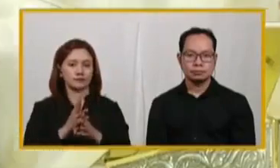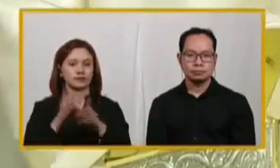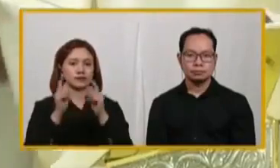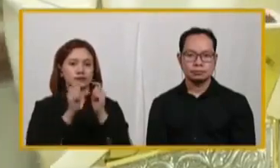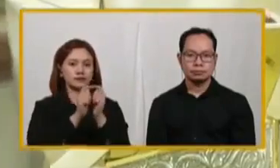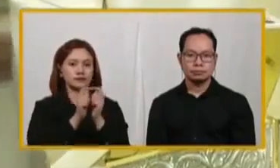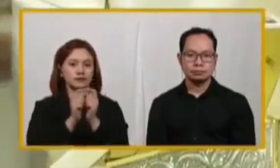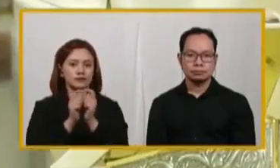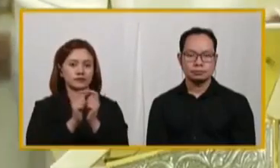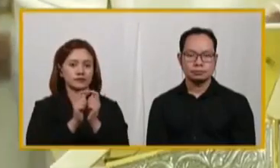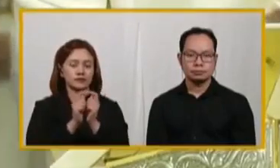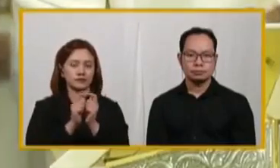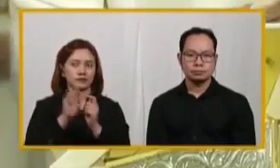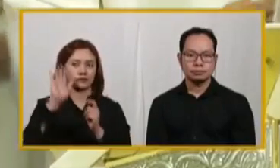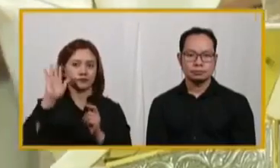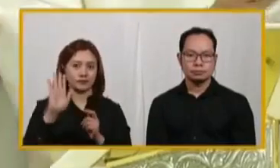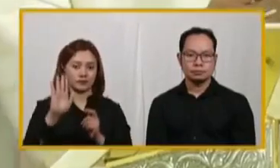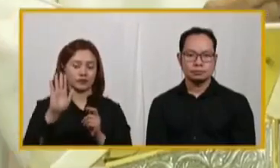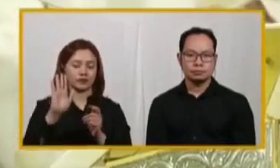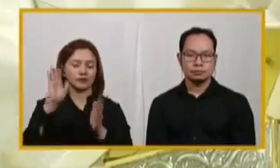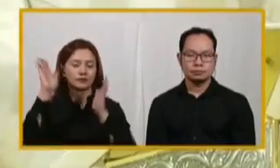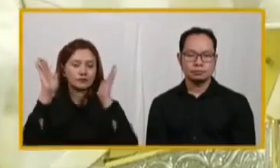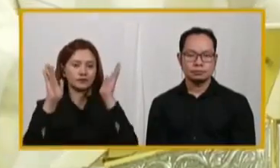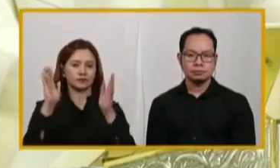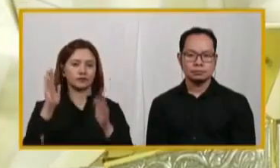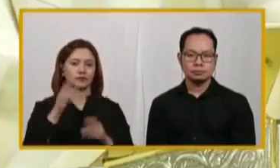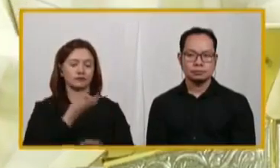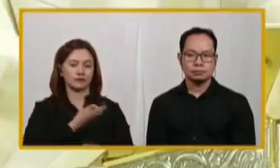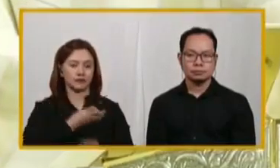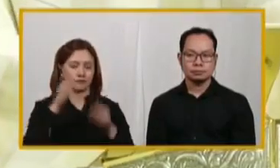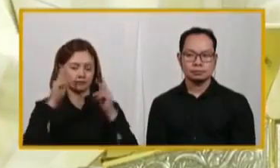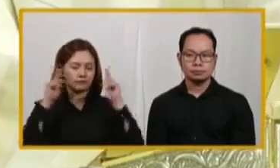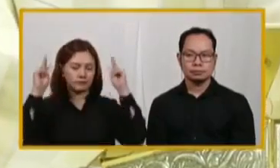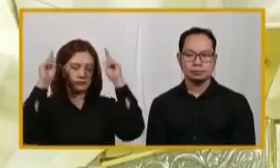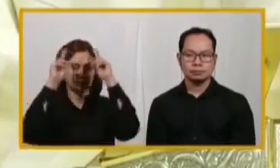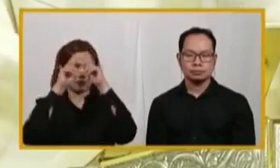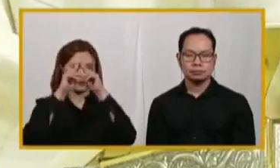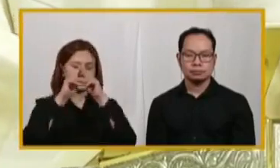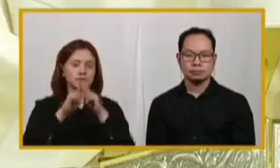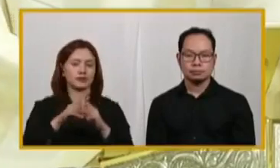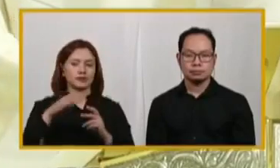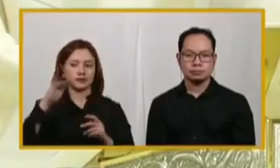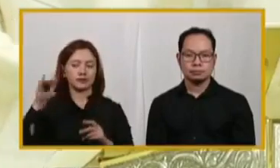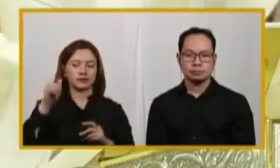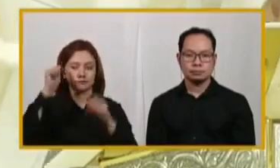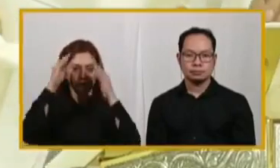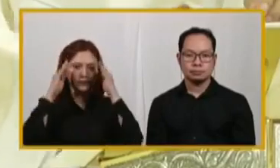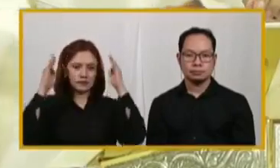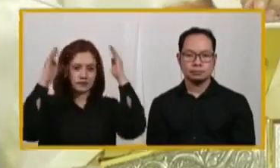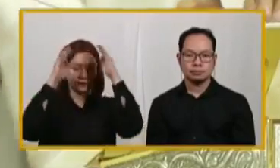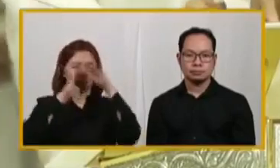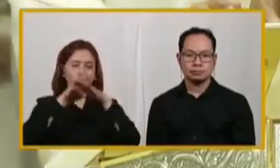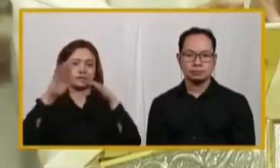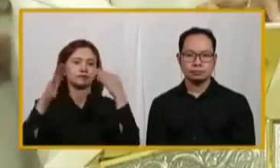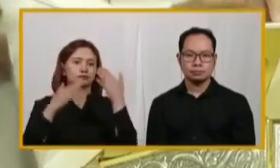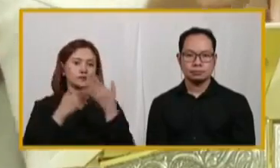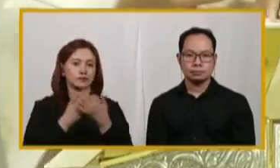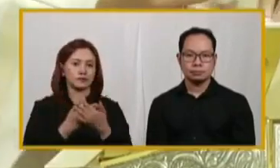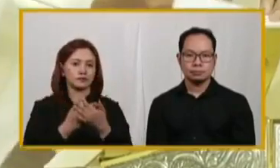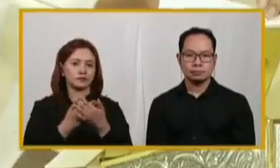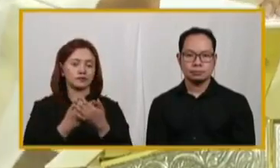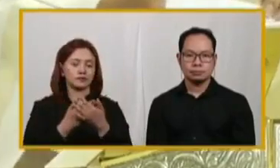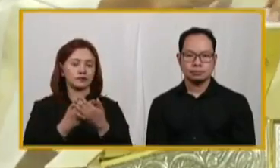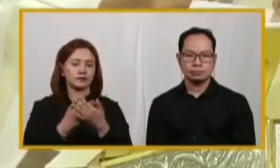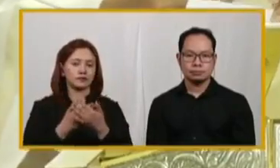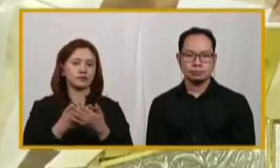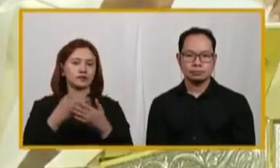Together with your servant Francis, our Pope, with me, your unworthy servant, and all those who,